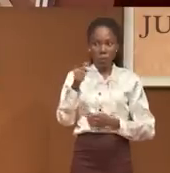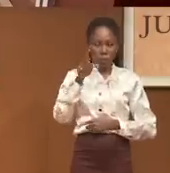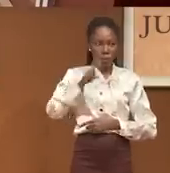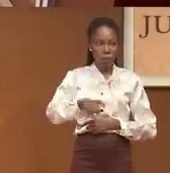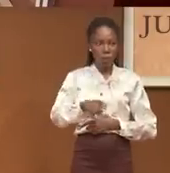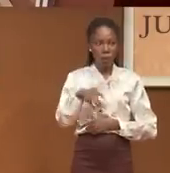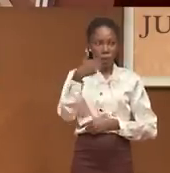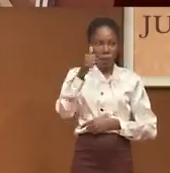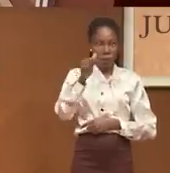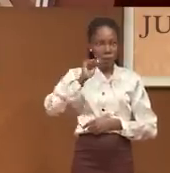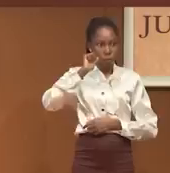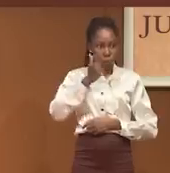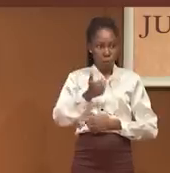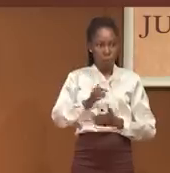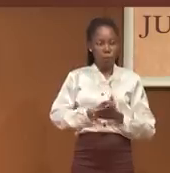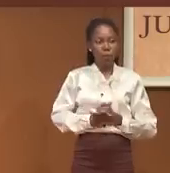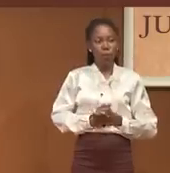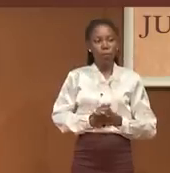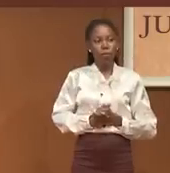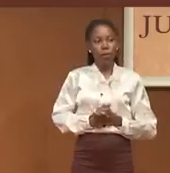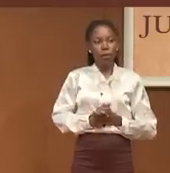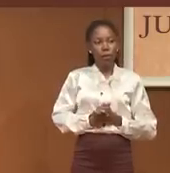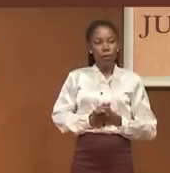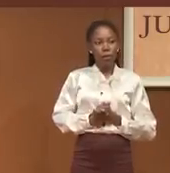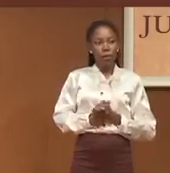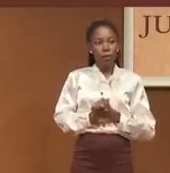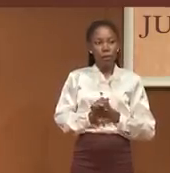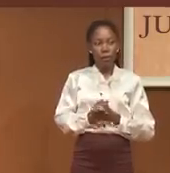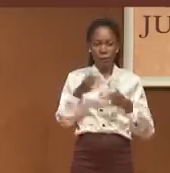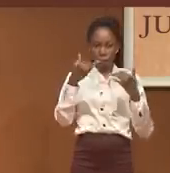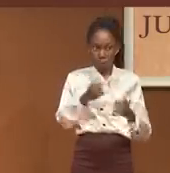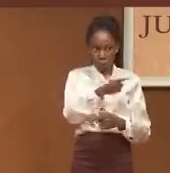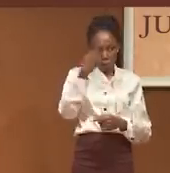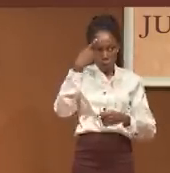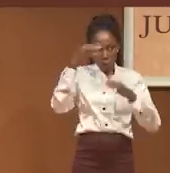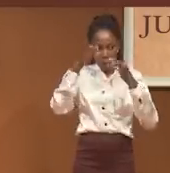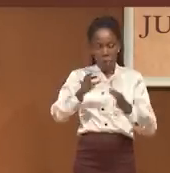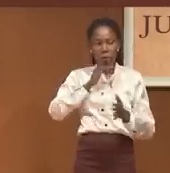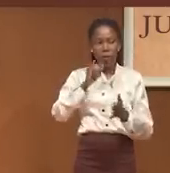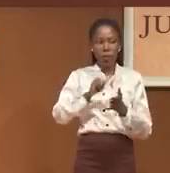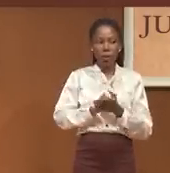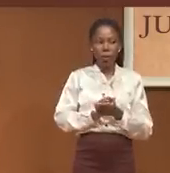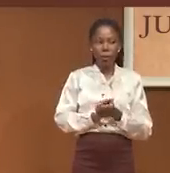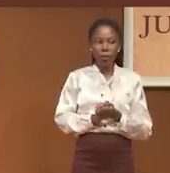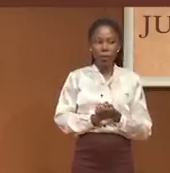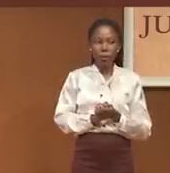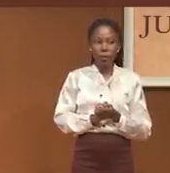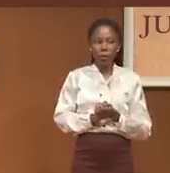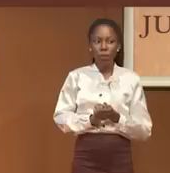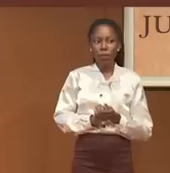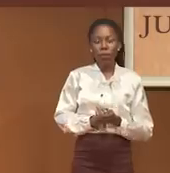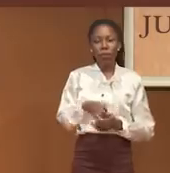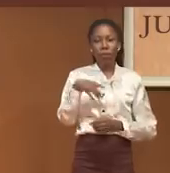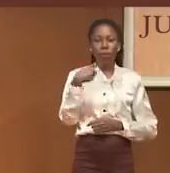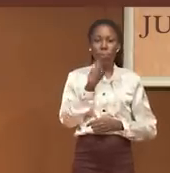make it. All right, so 10 o'clock tomorrow. So my ruling on this matter is that